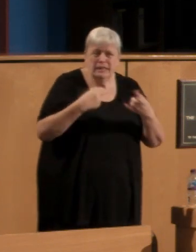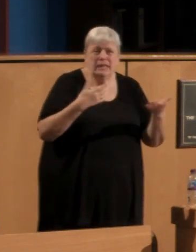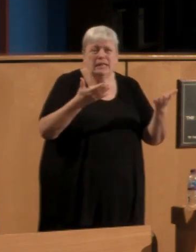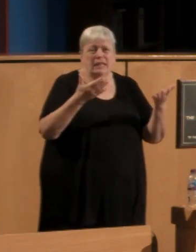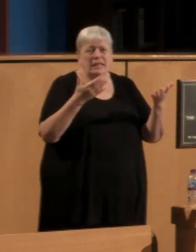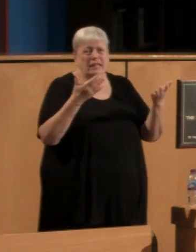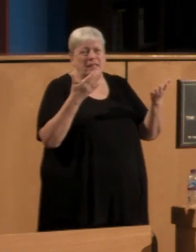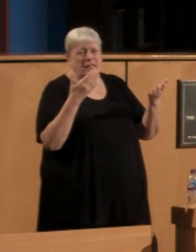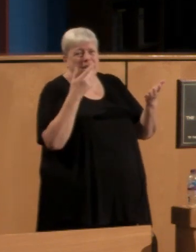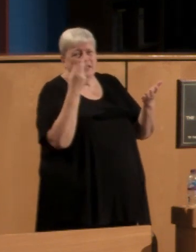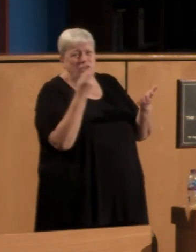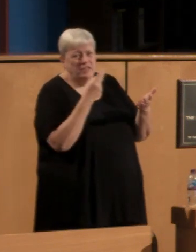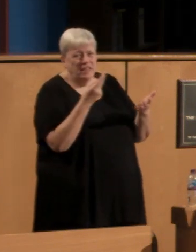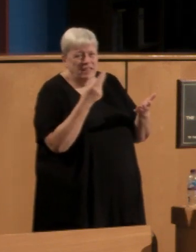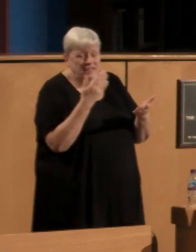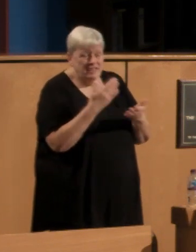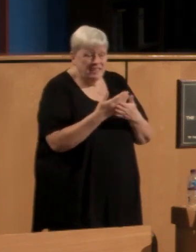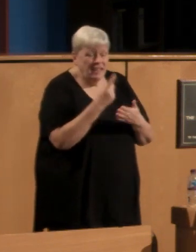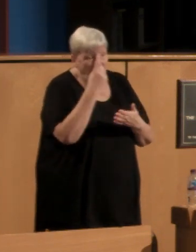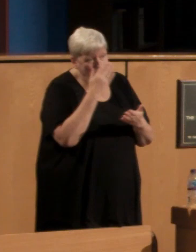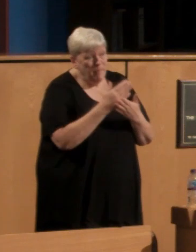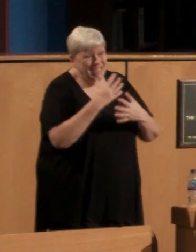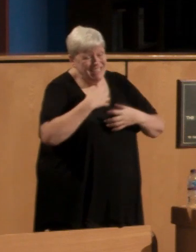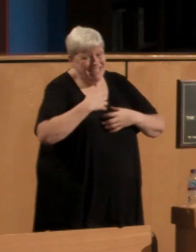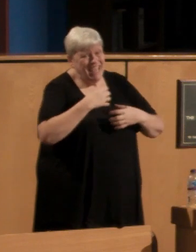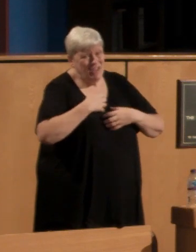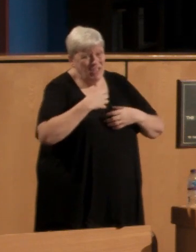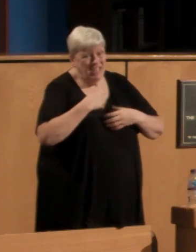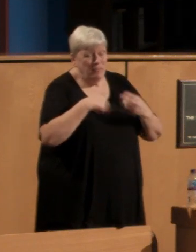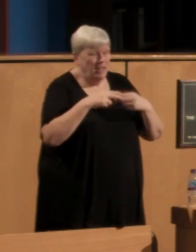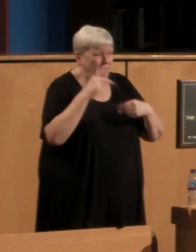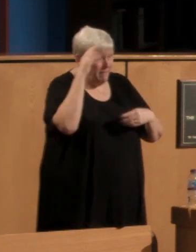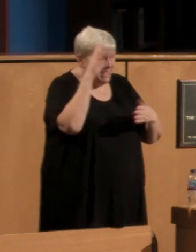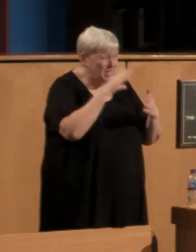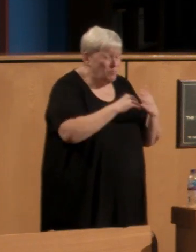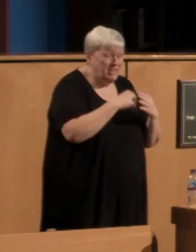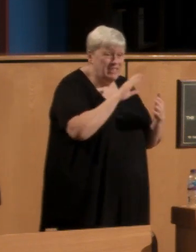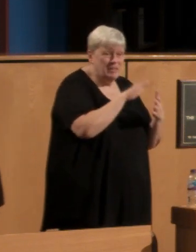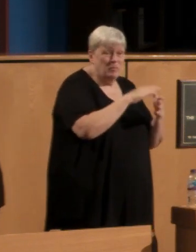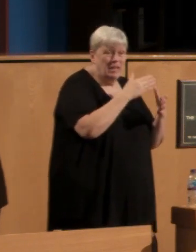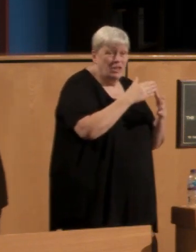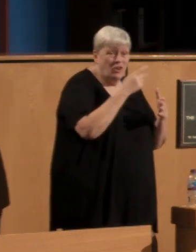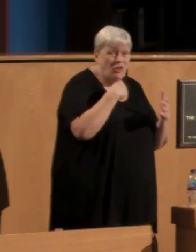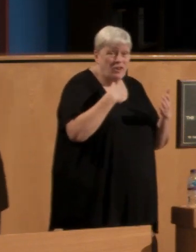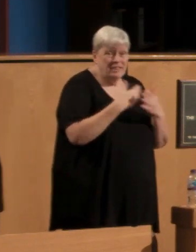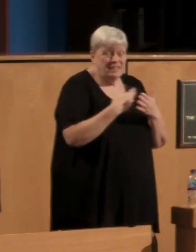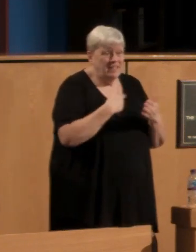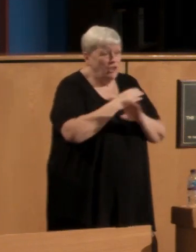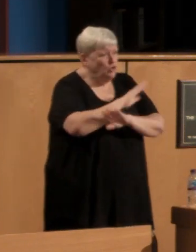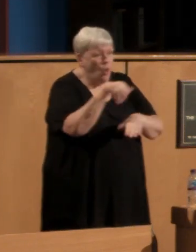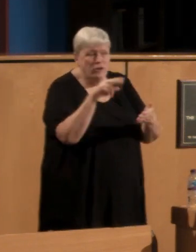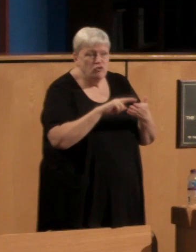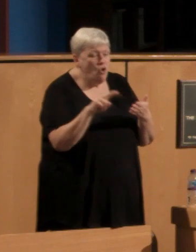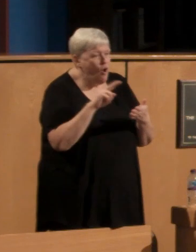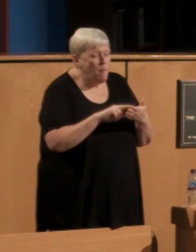also kind of inherently scary to either be or to experience because they are seen as abnormal. So